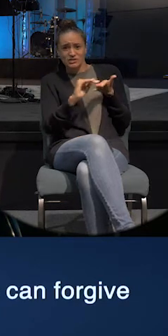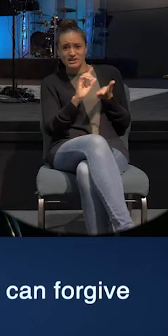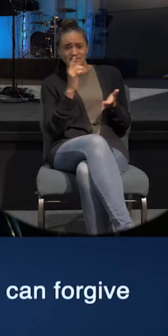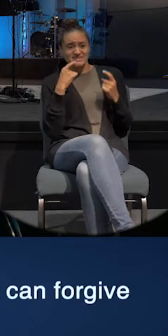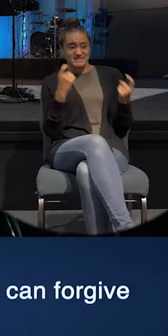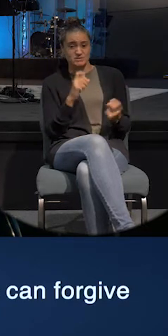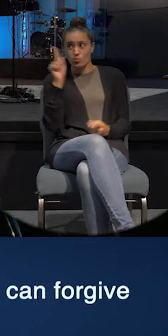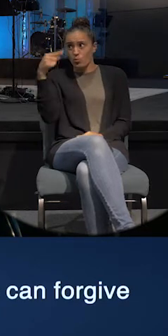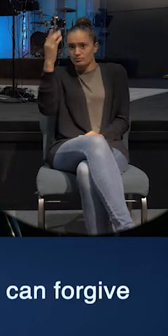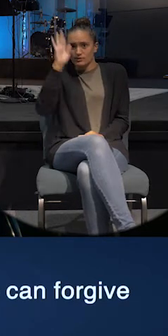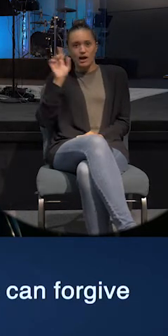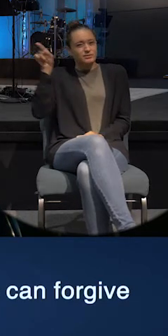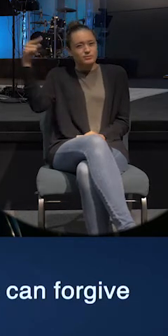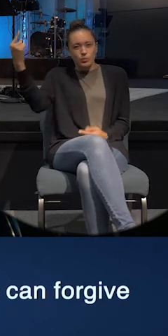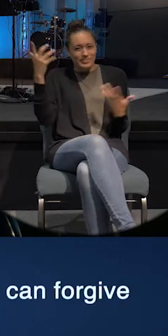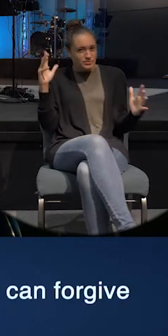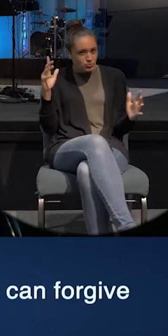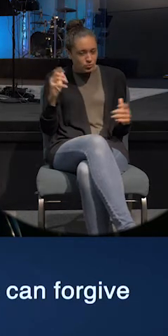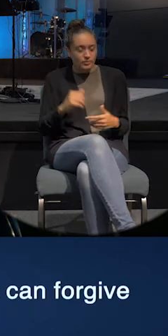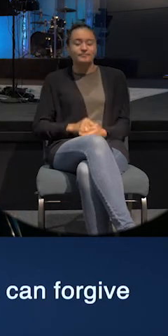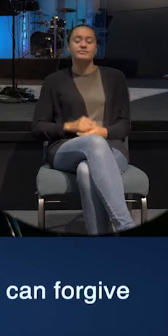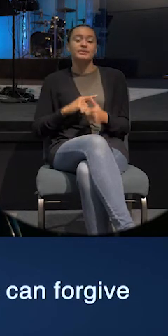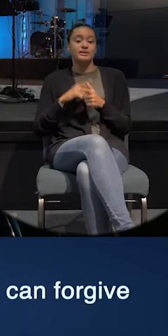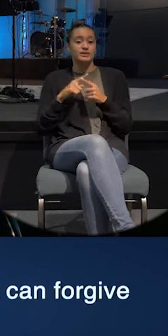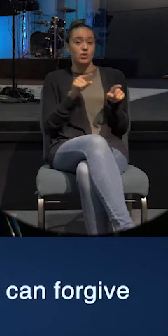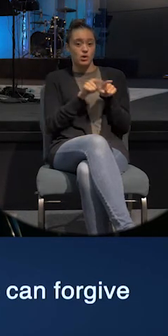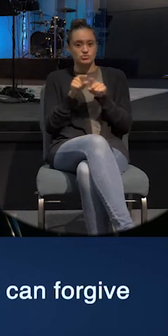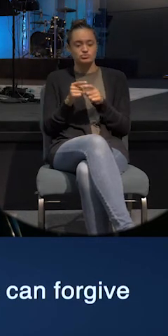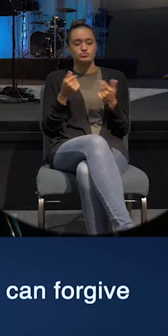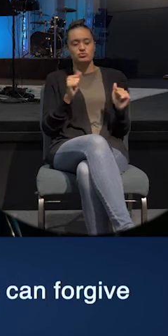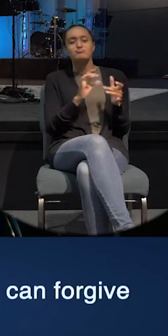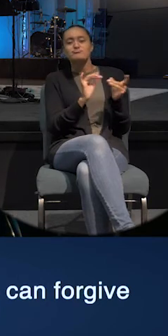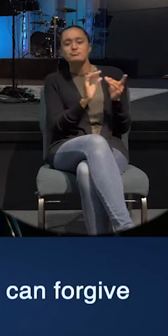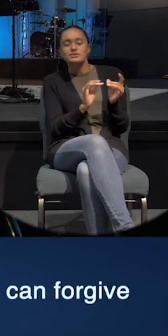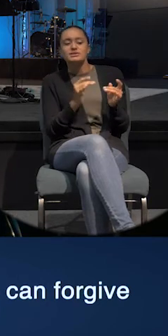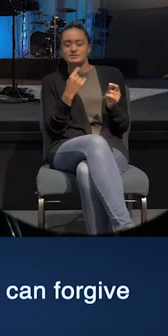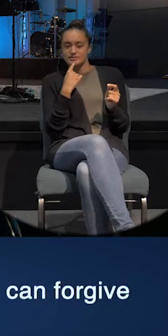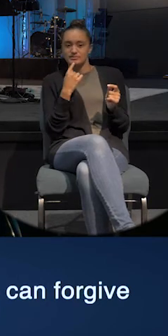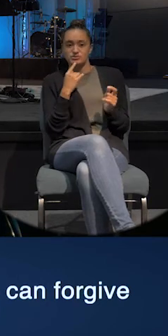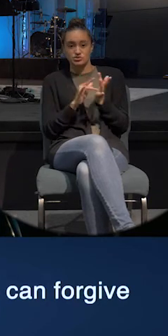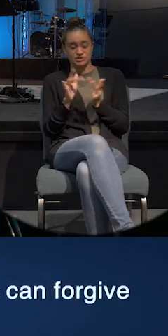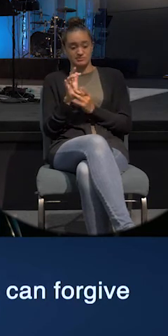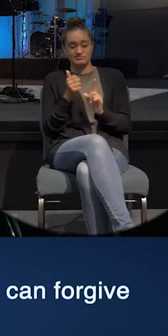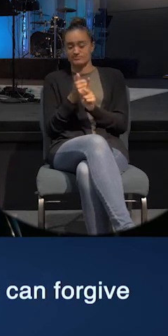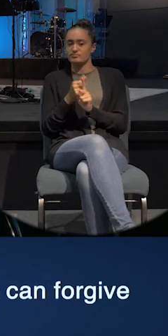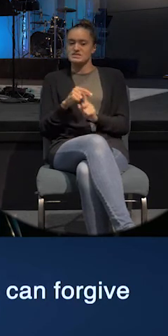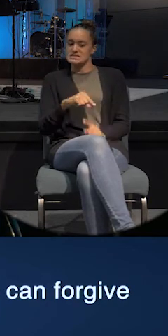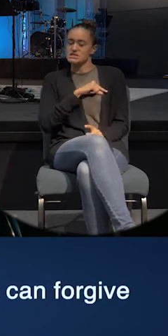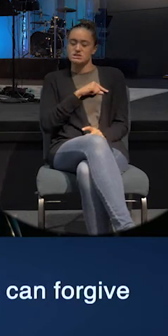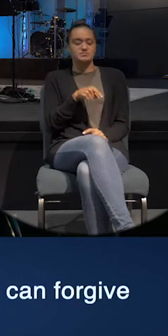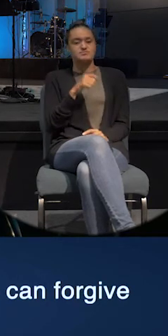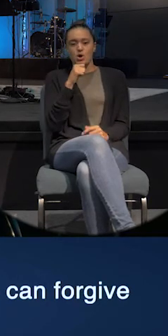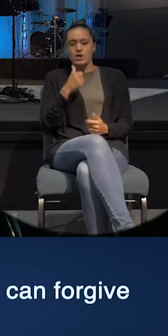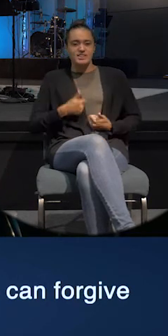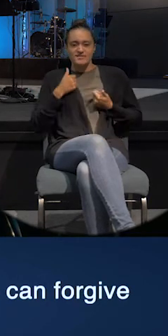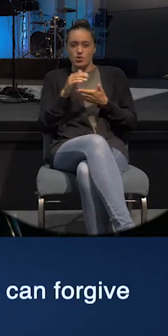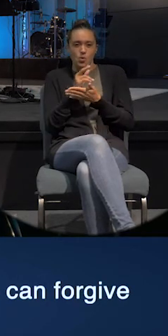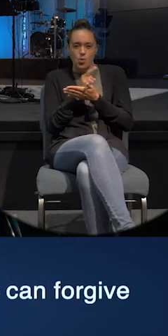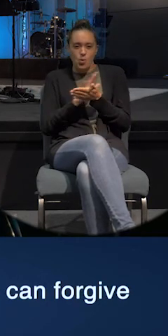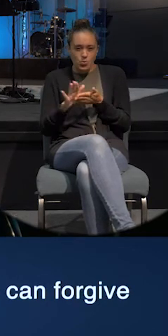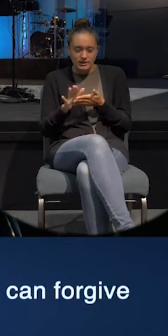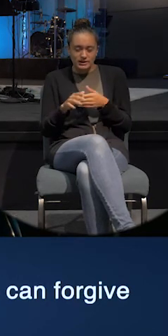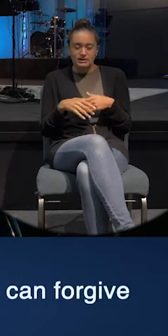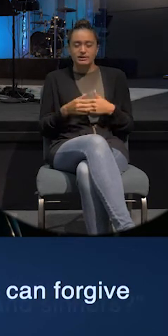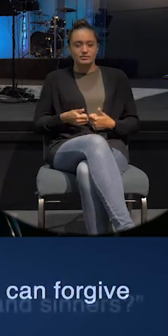but God alone?" And then also, they inferred that he was guilty of living an unholy life. You saw that in Mark 2,